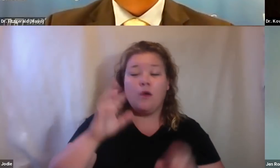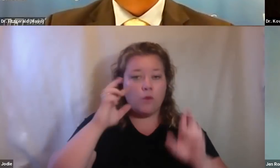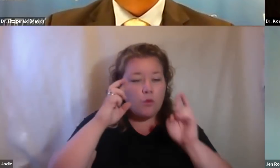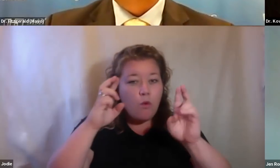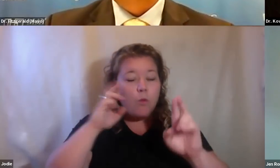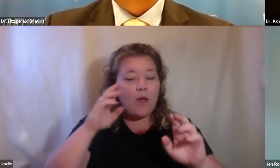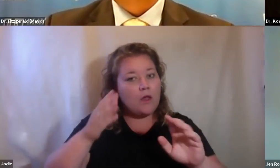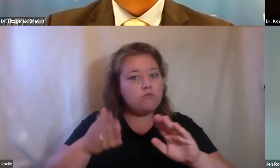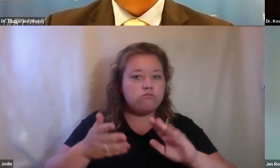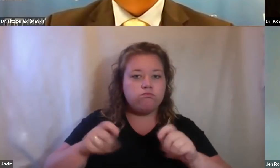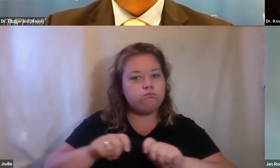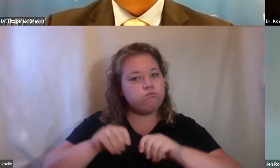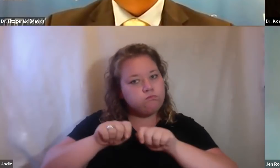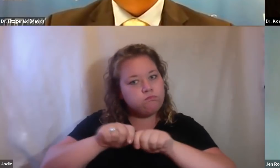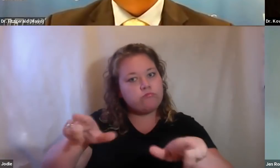next week.